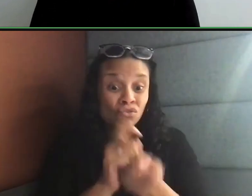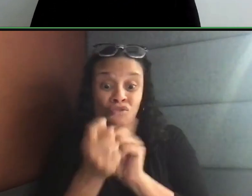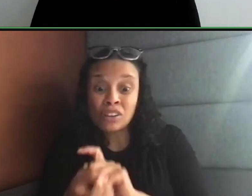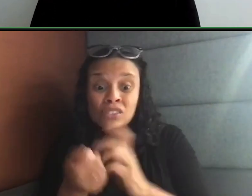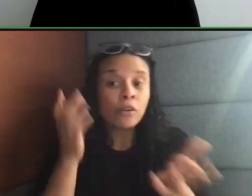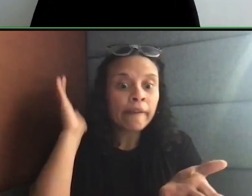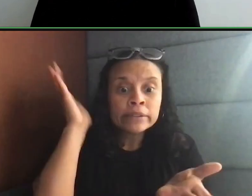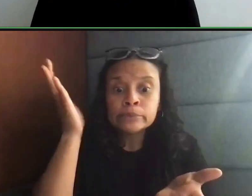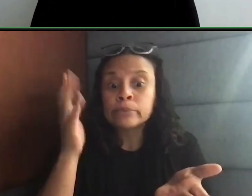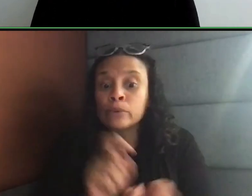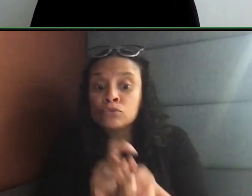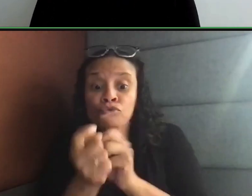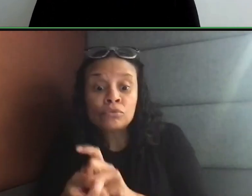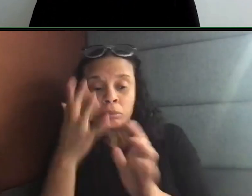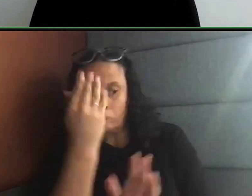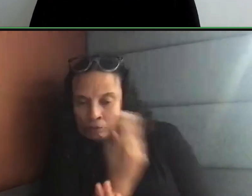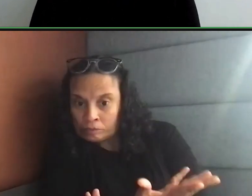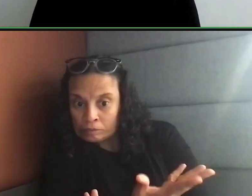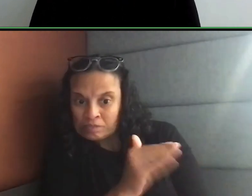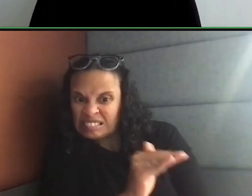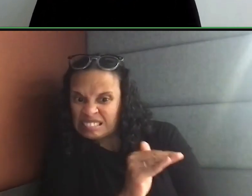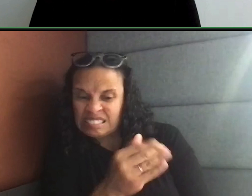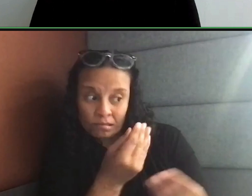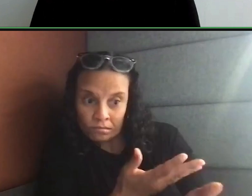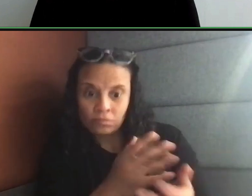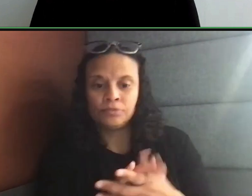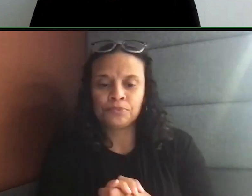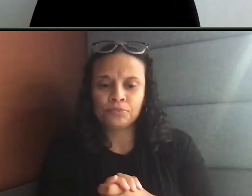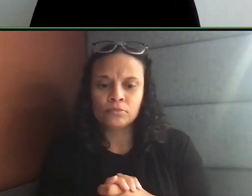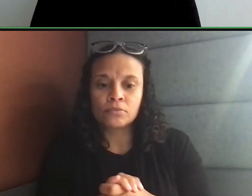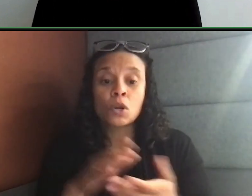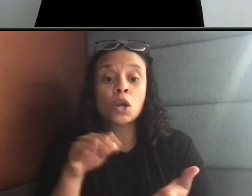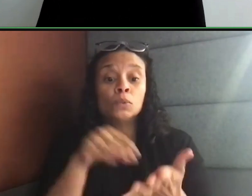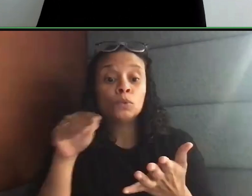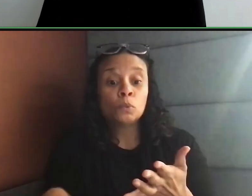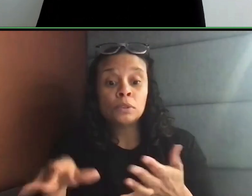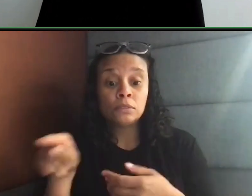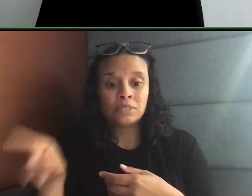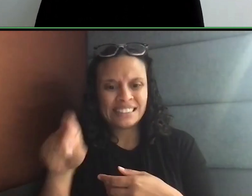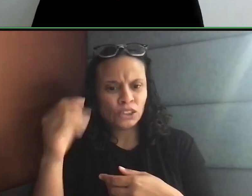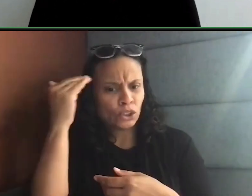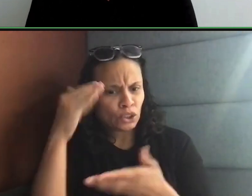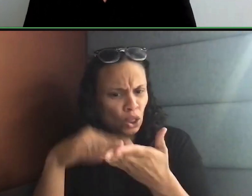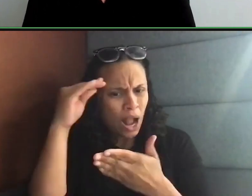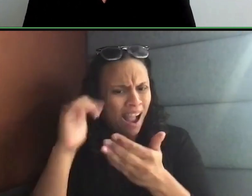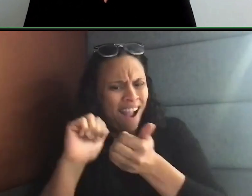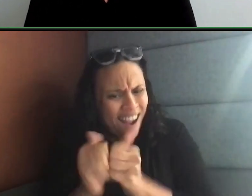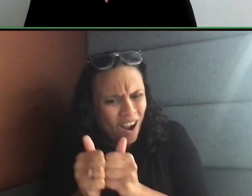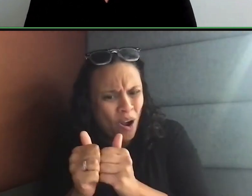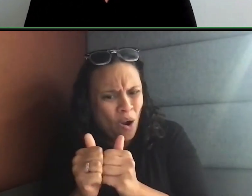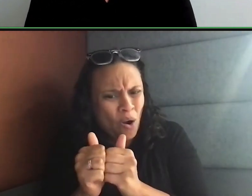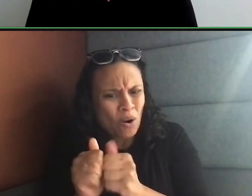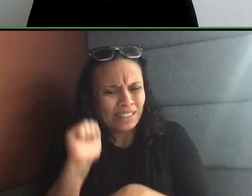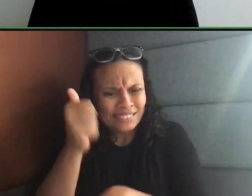is going to need training on also the mic. How do they set it up? Do they need to set it up? They also need